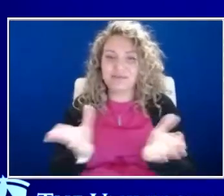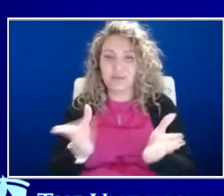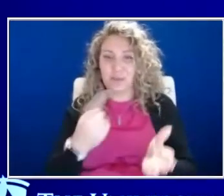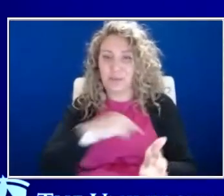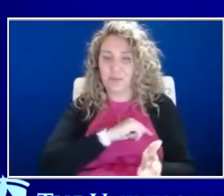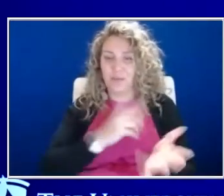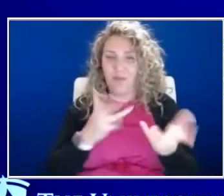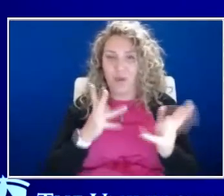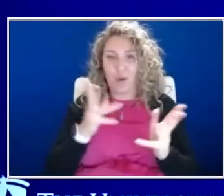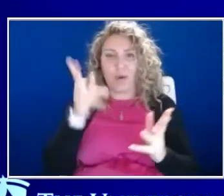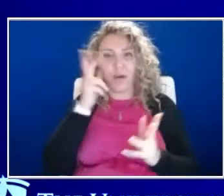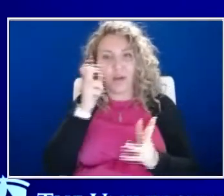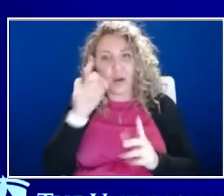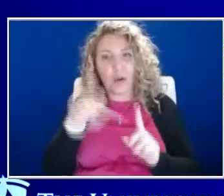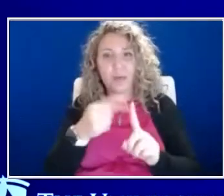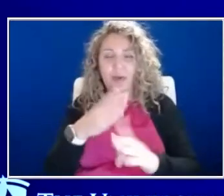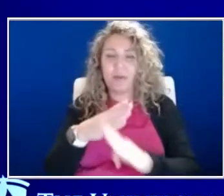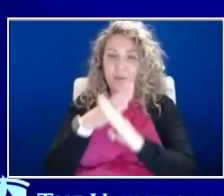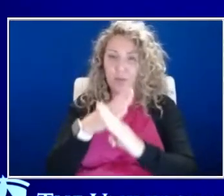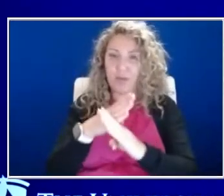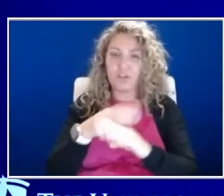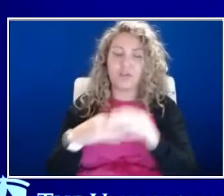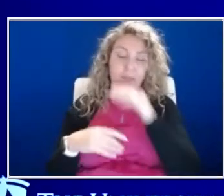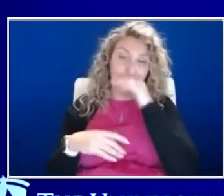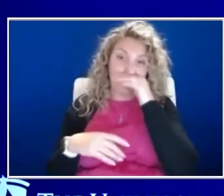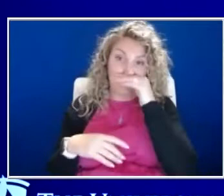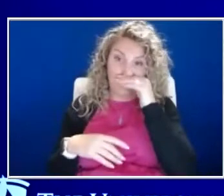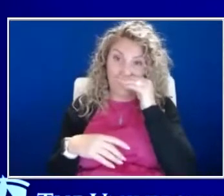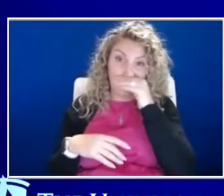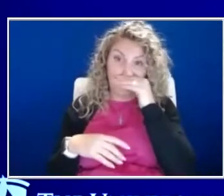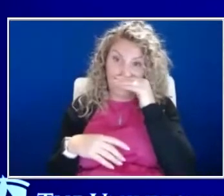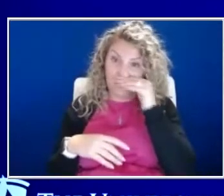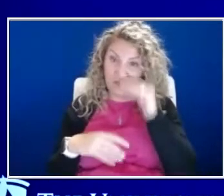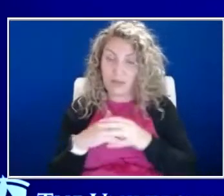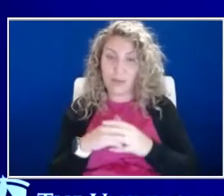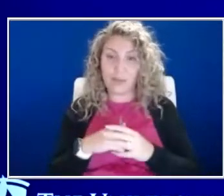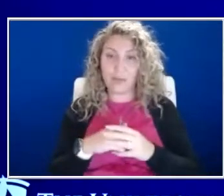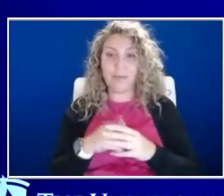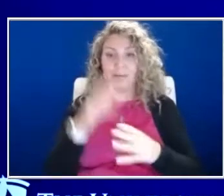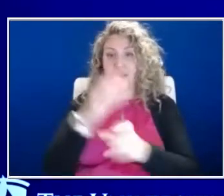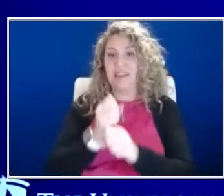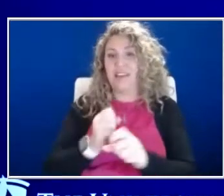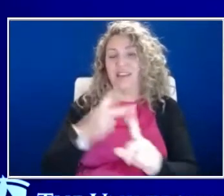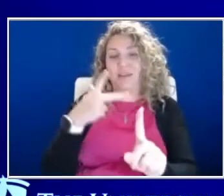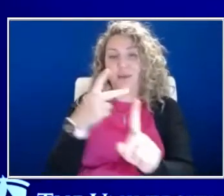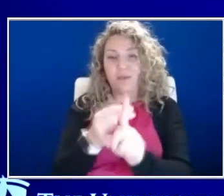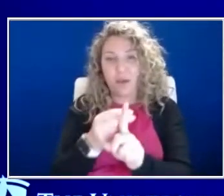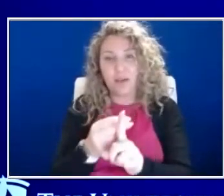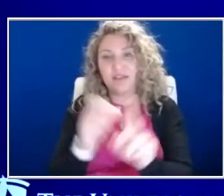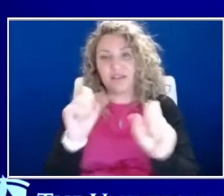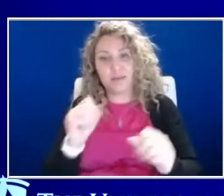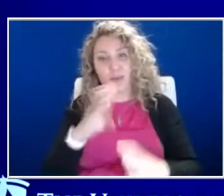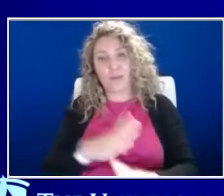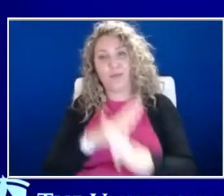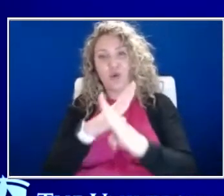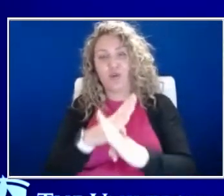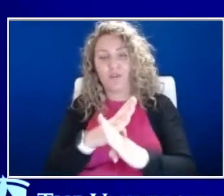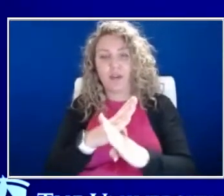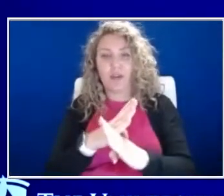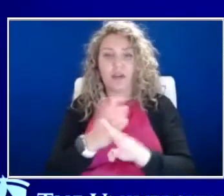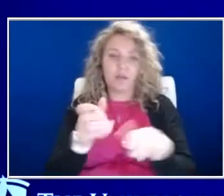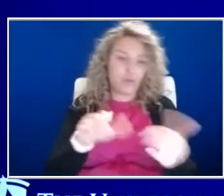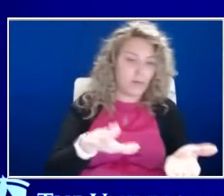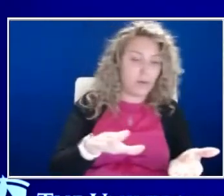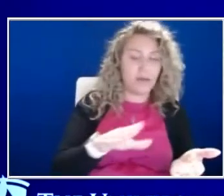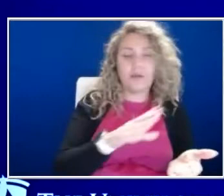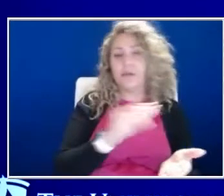about, prevention. So prevention, get those vaccines that can prevent morbidity and mortality. Do